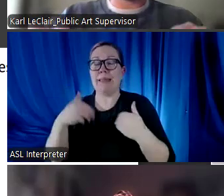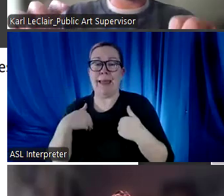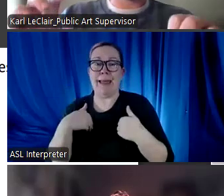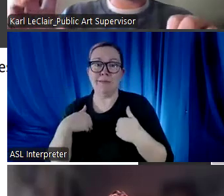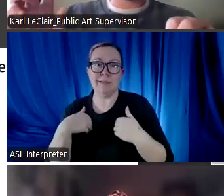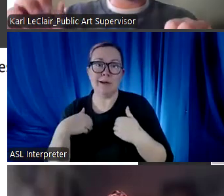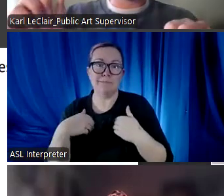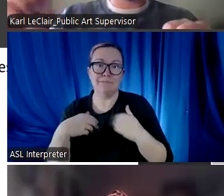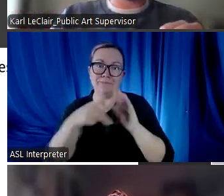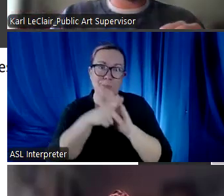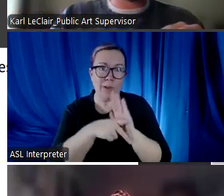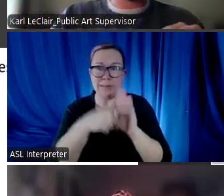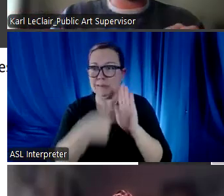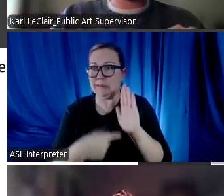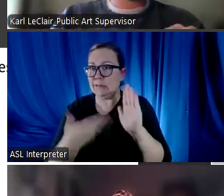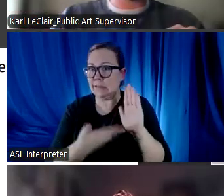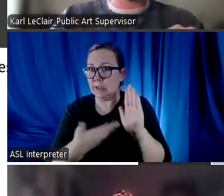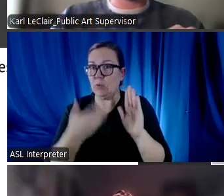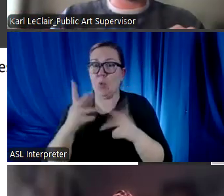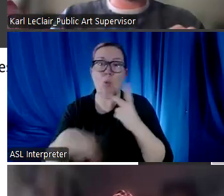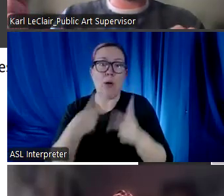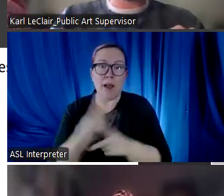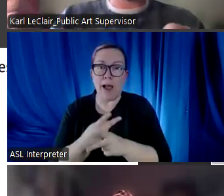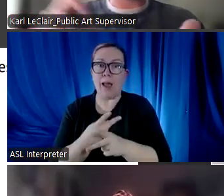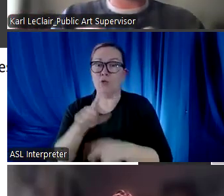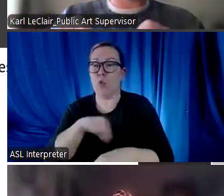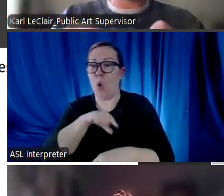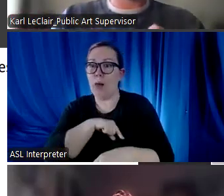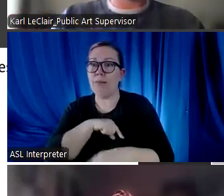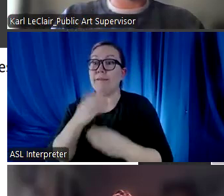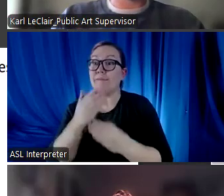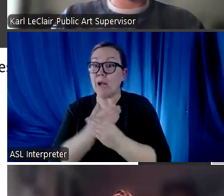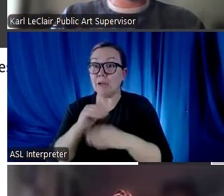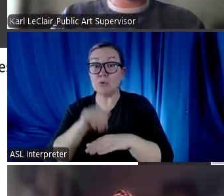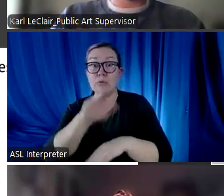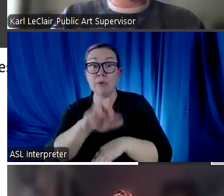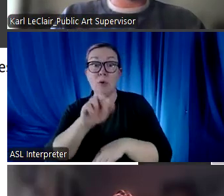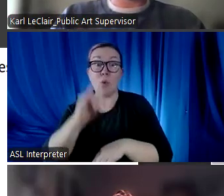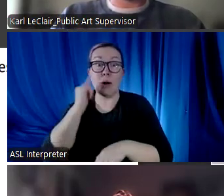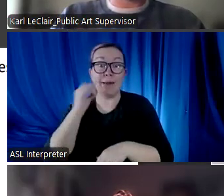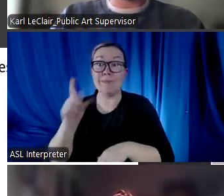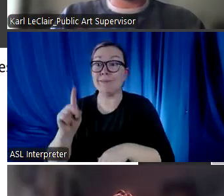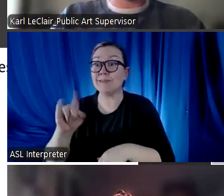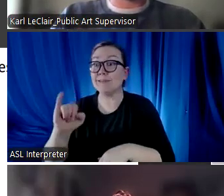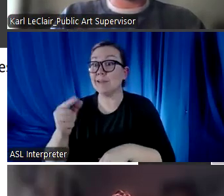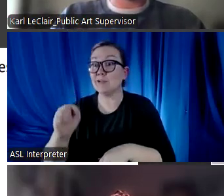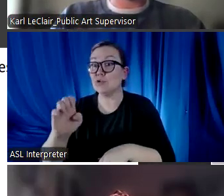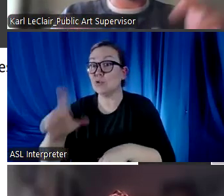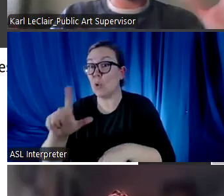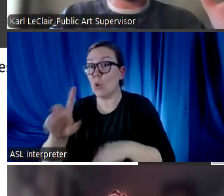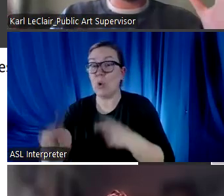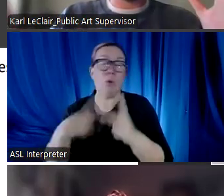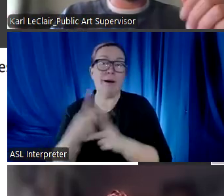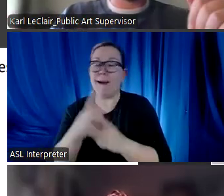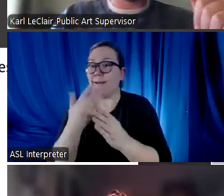here about the type of quality of file to provide. Or if you're working digitally, an EPS file or a true